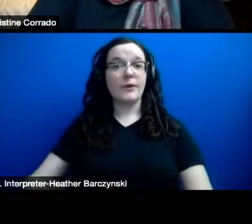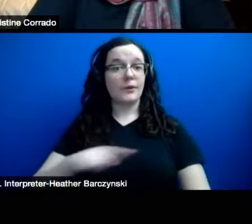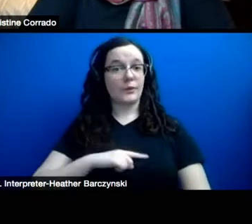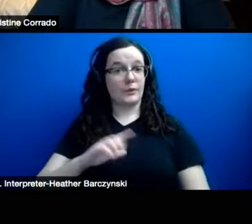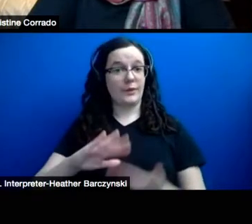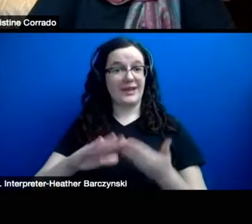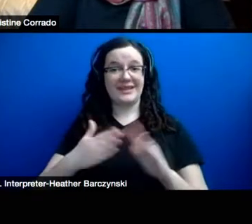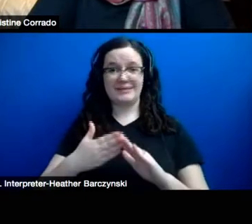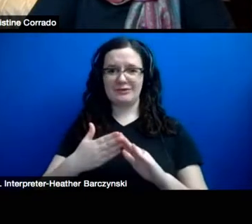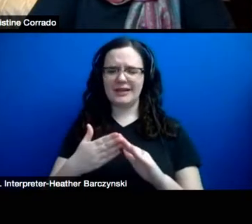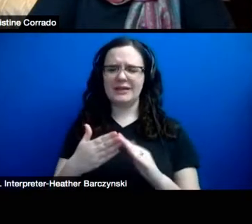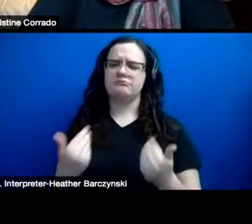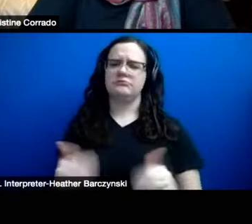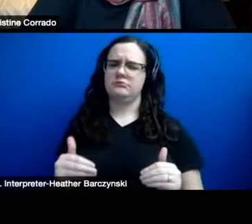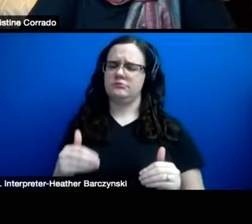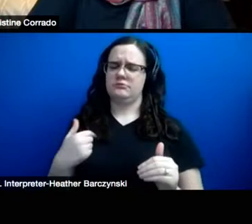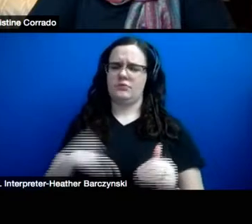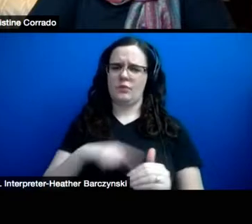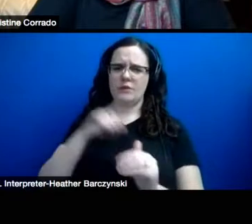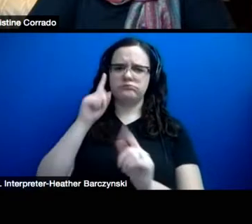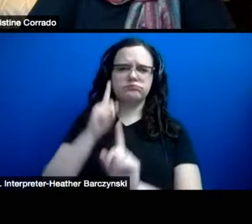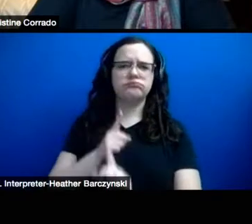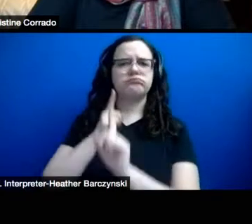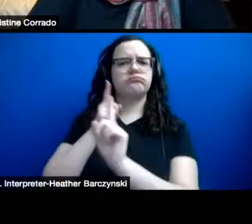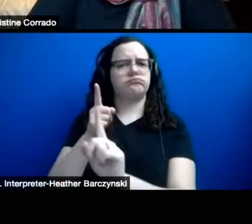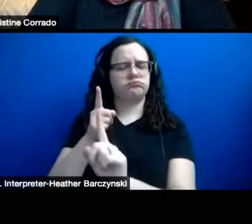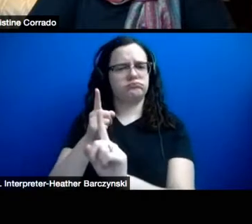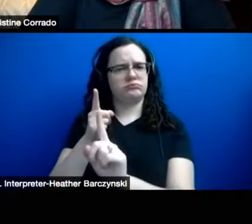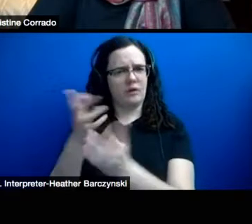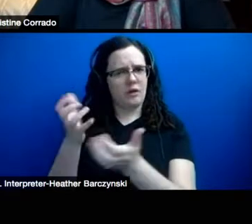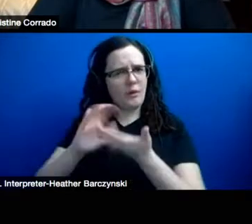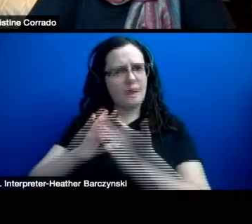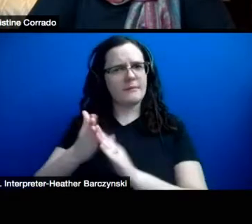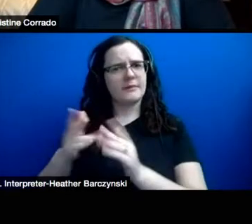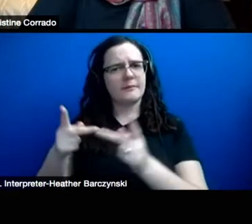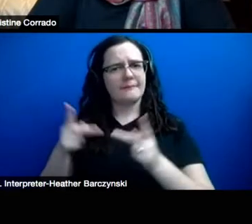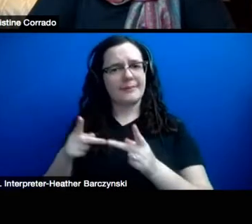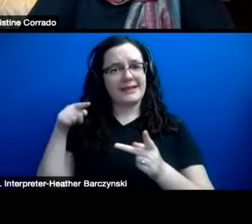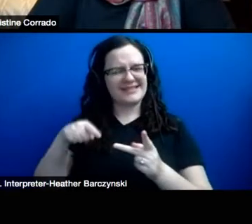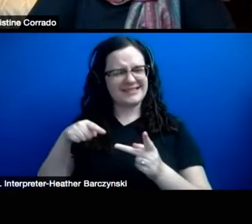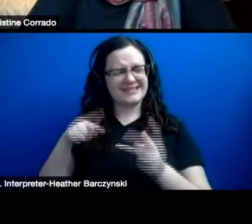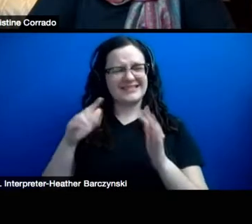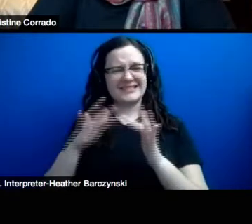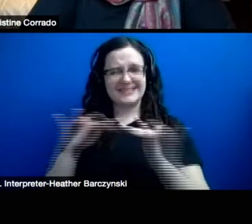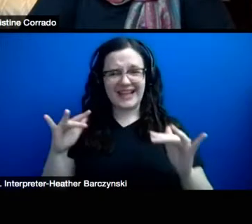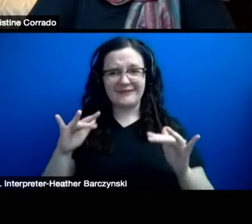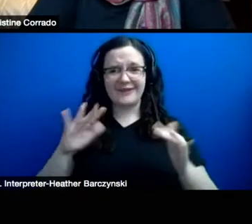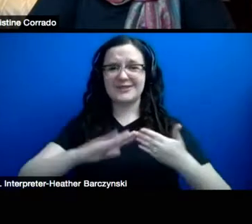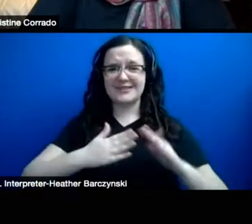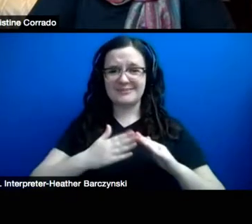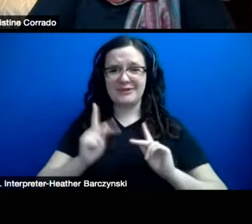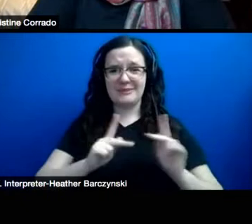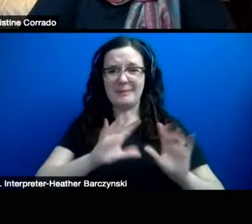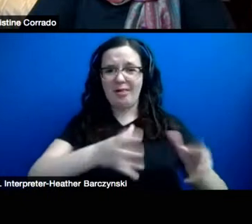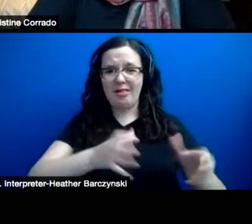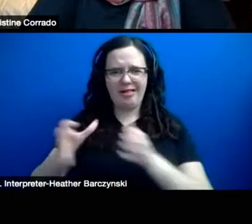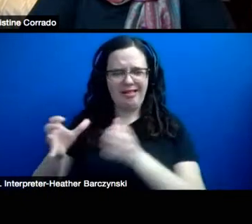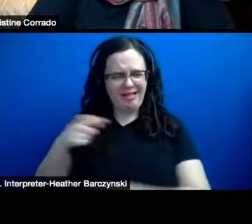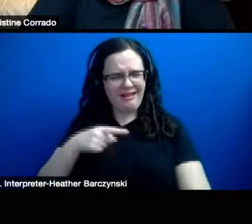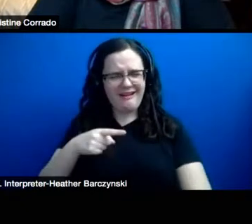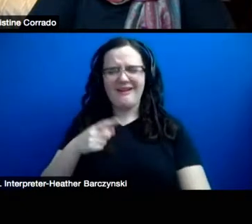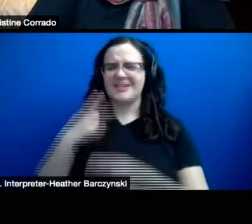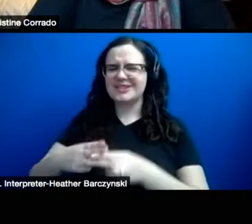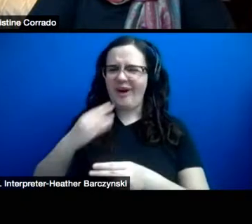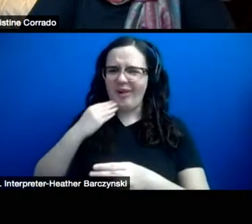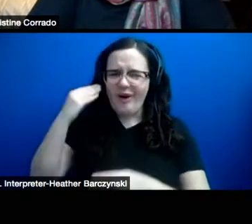overwhelmingly aspires to be a place where diverse communities of people can call home, can feel safe, and